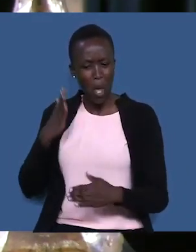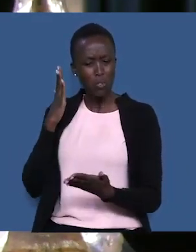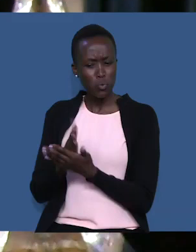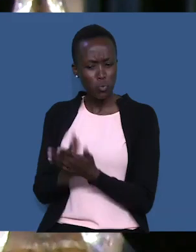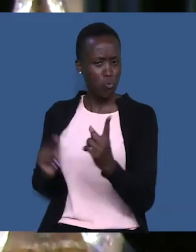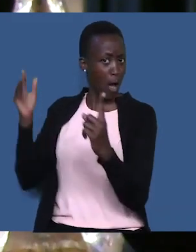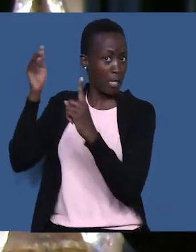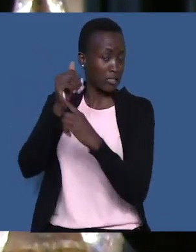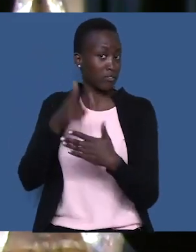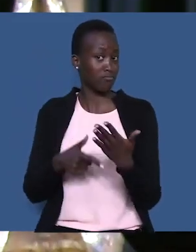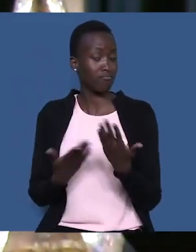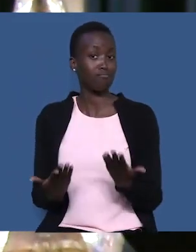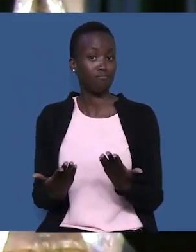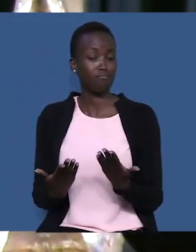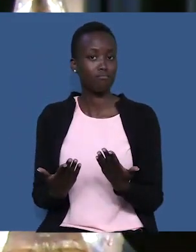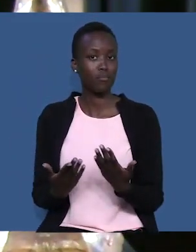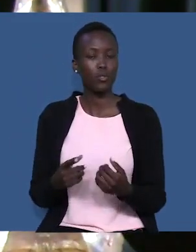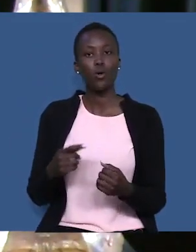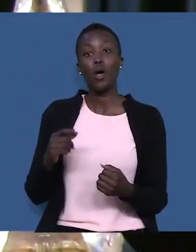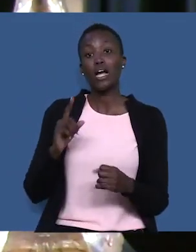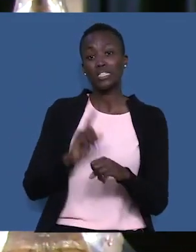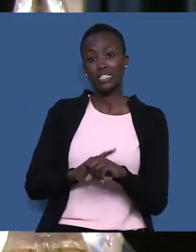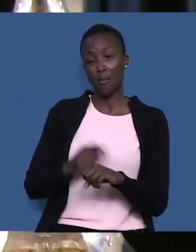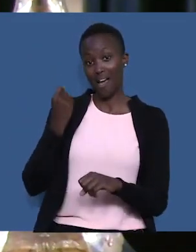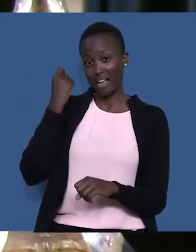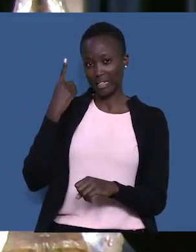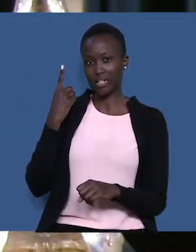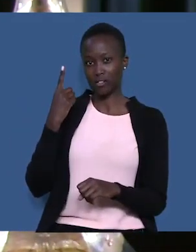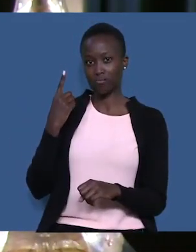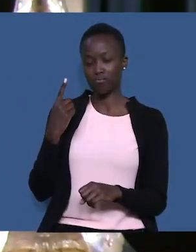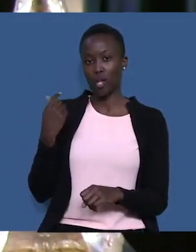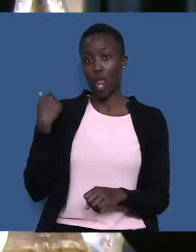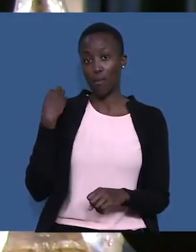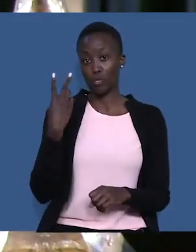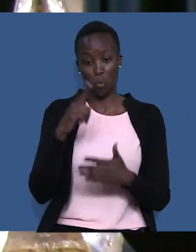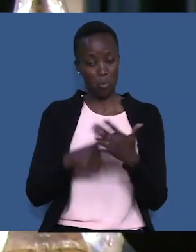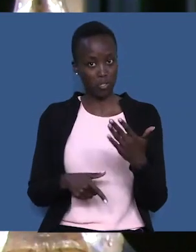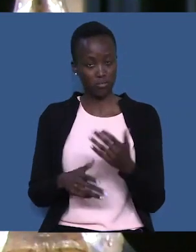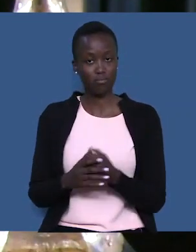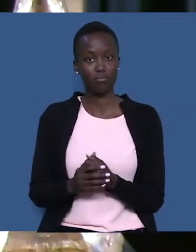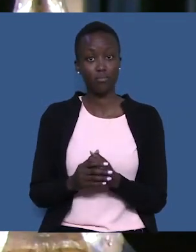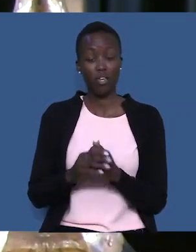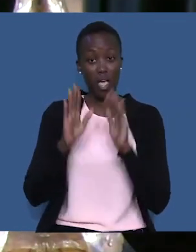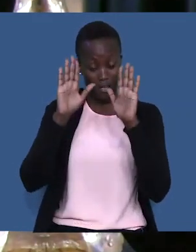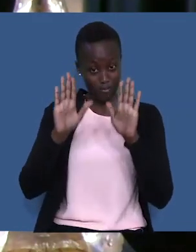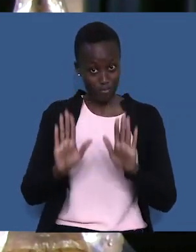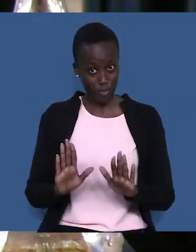After understanding that these distractions are present, number two, it is important for